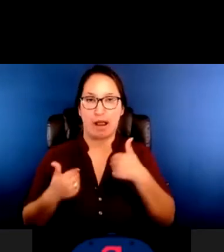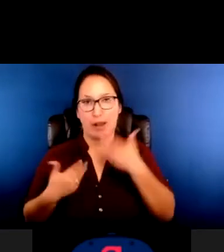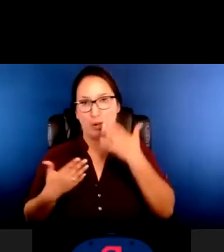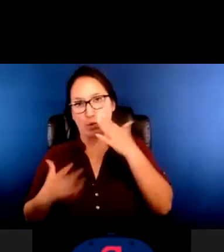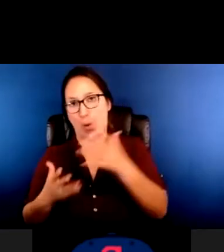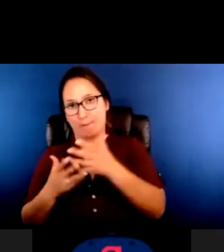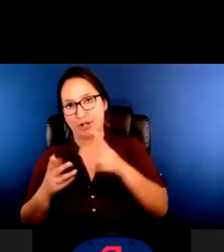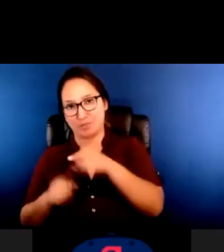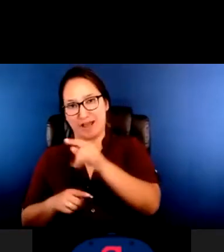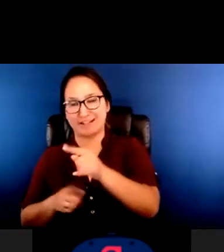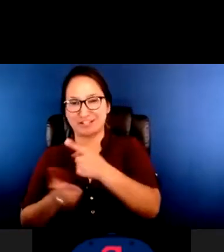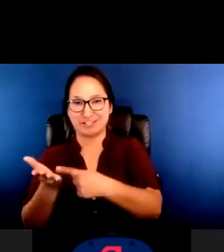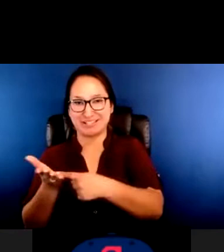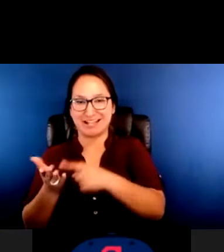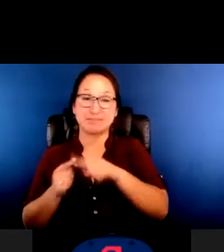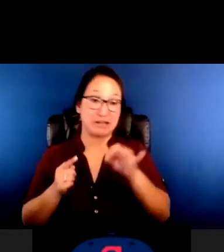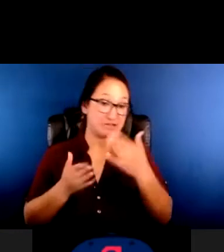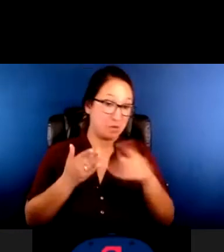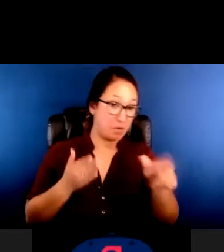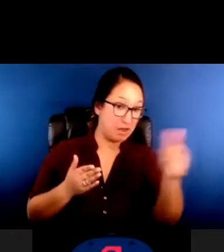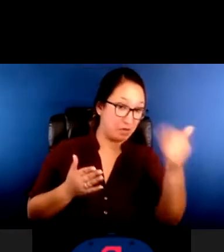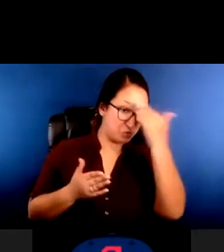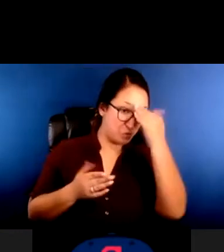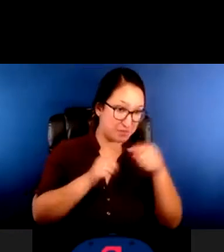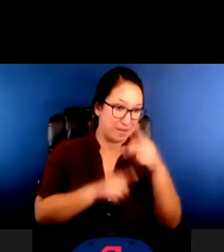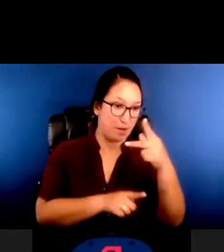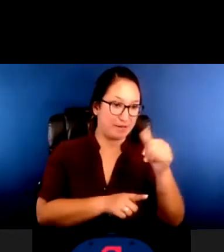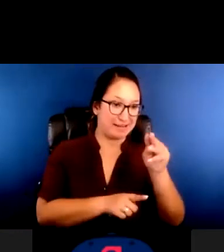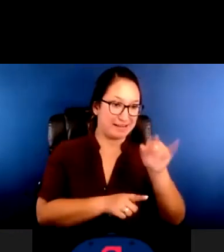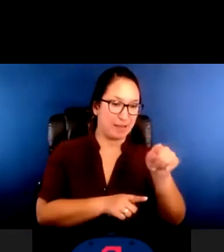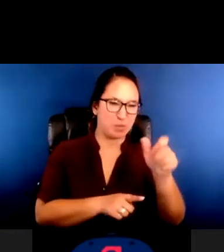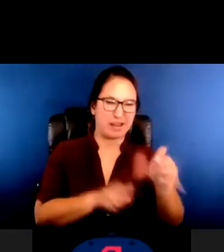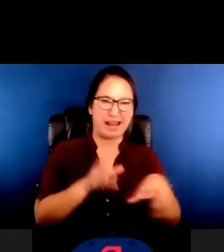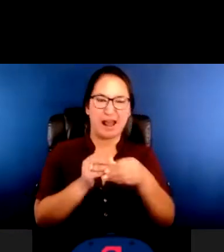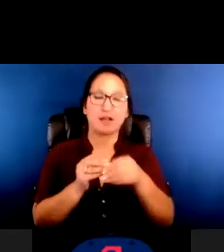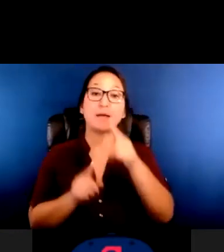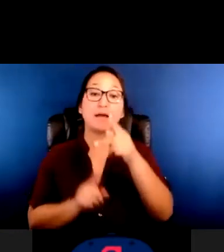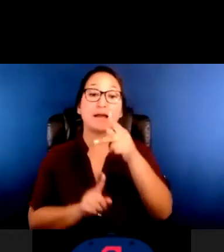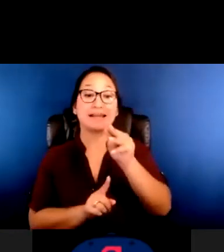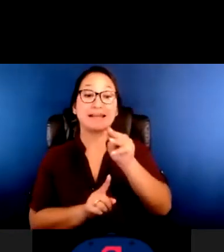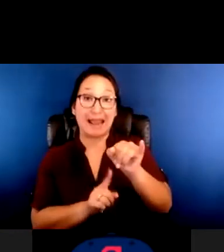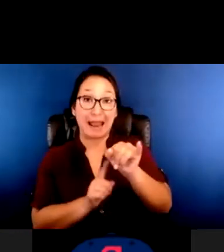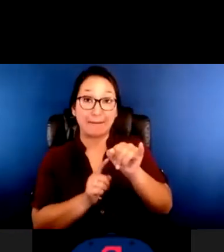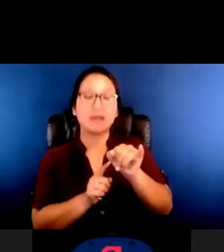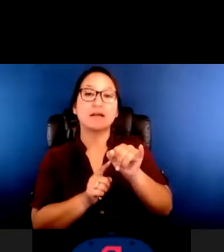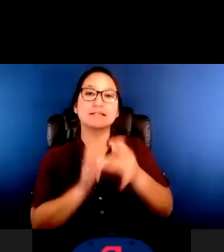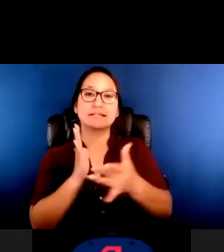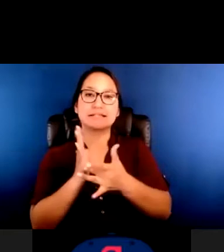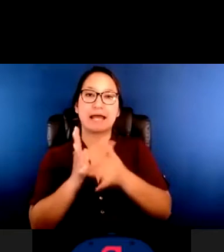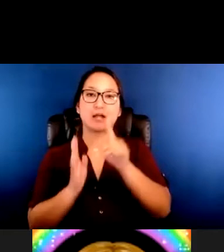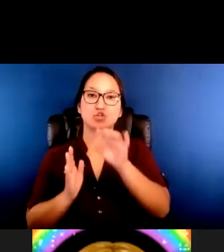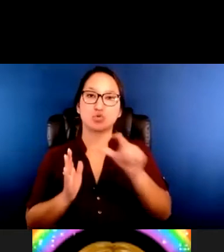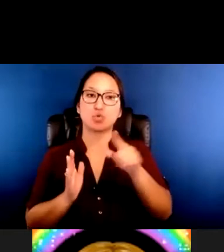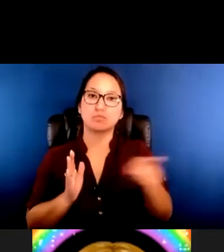knows about Cami, they're welcome to throw in, a quick blurb about it. But basically, it's a tech tool that teachers said they wanted, and it